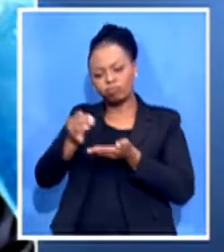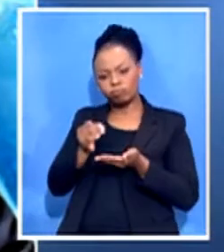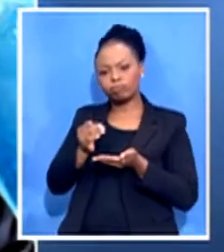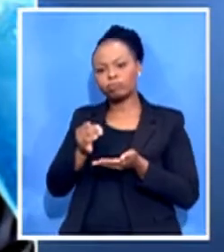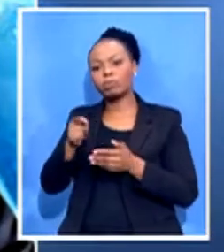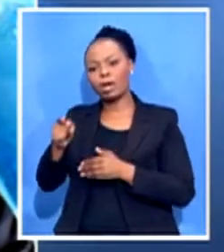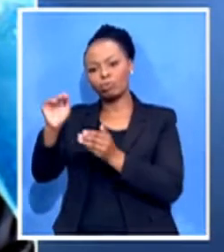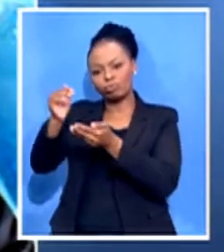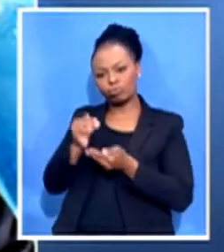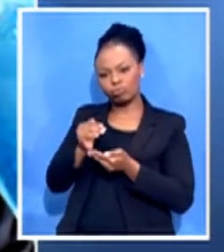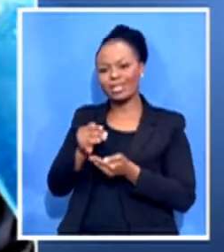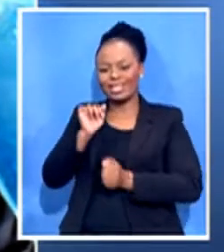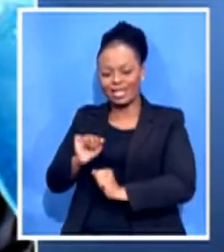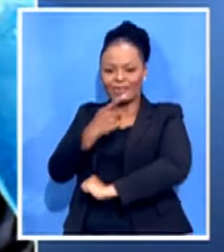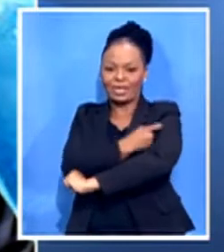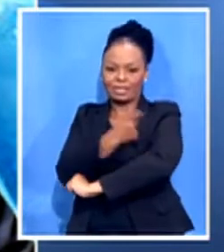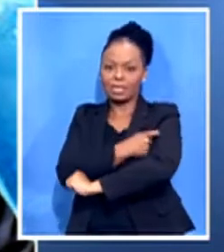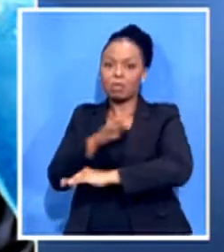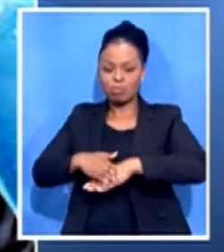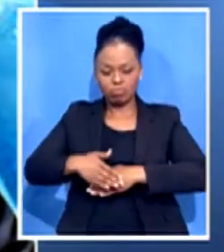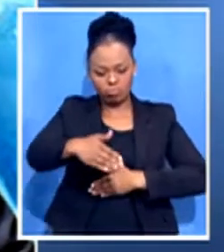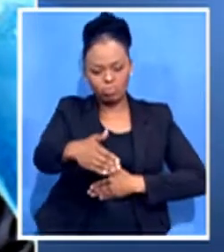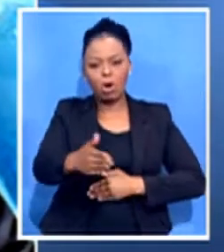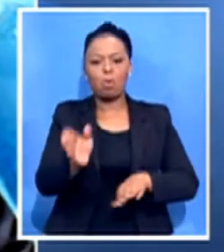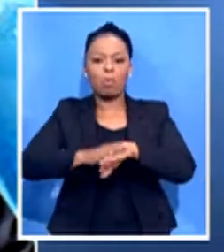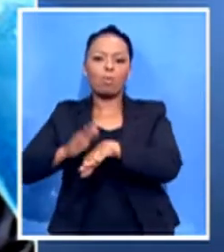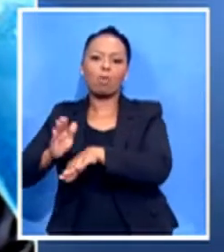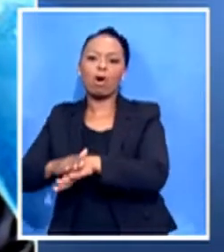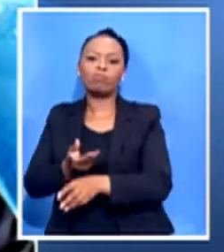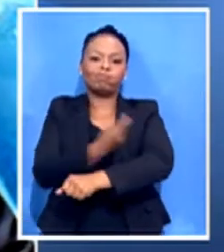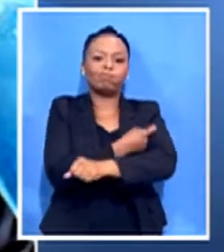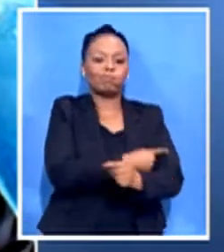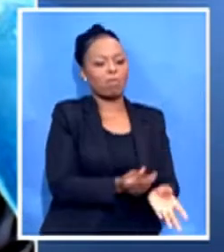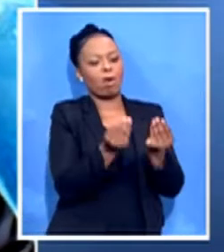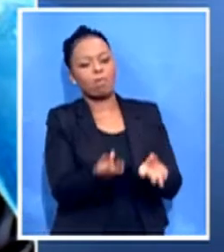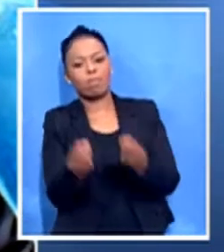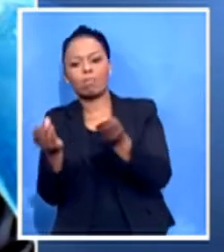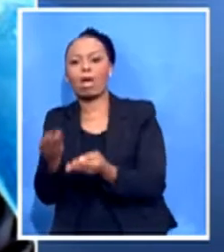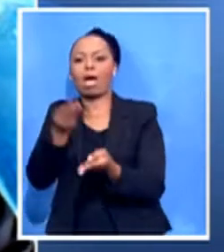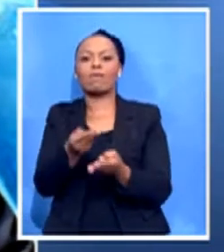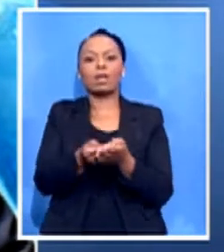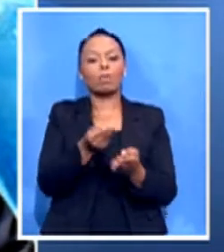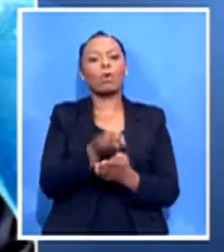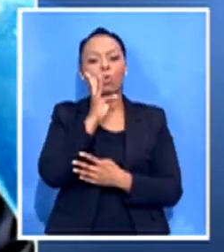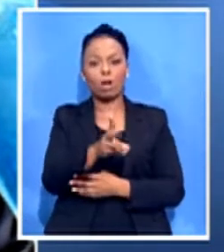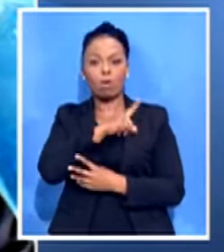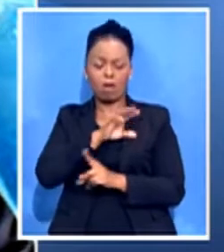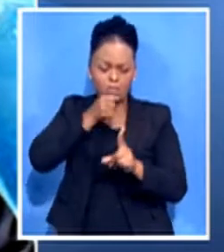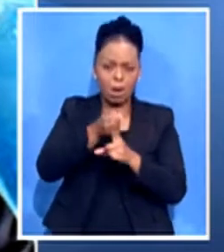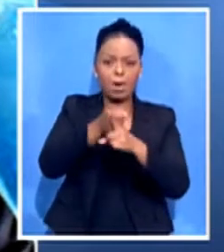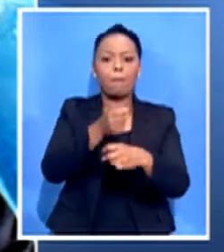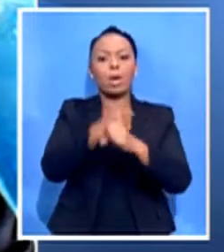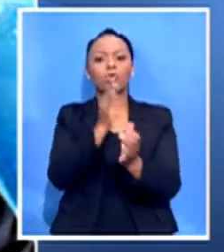more vaccines become available, there will be a means to ensure that all citizens receive